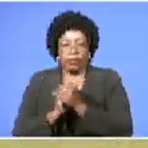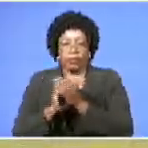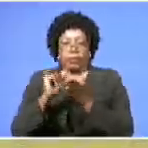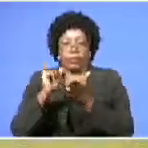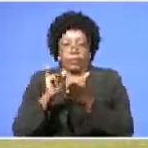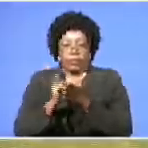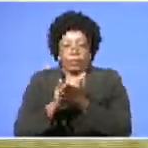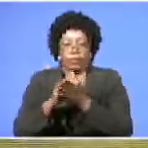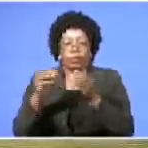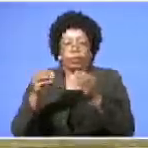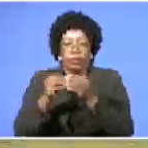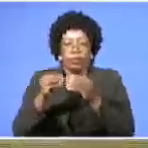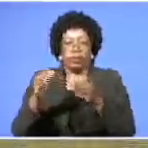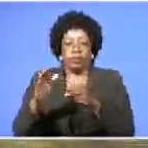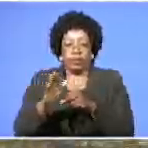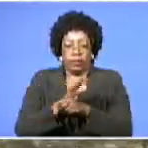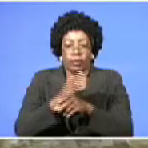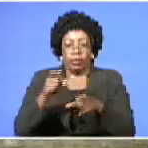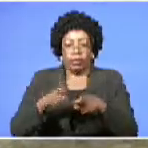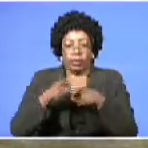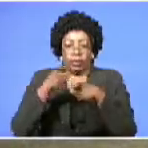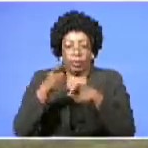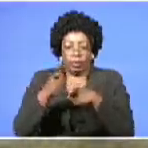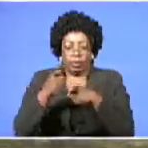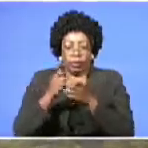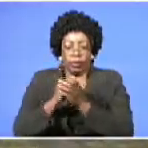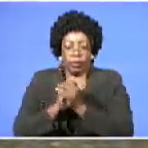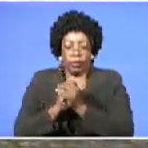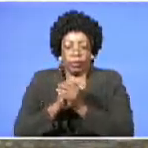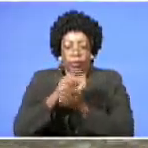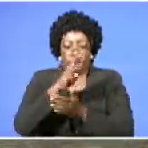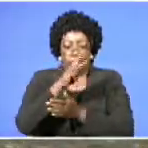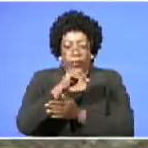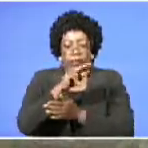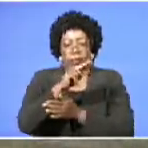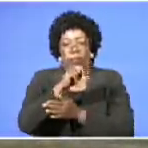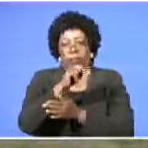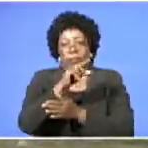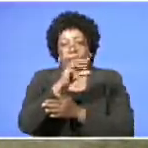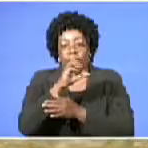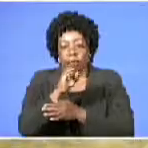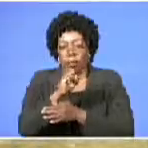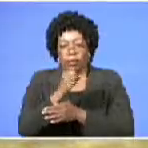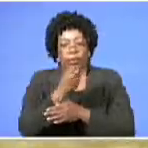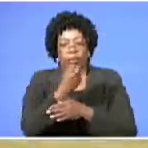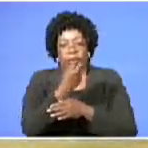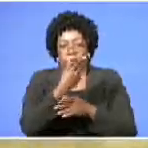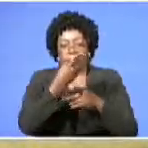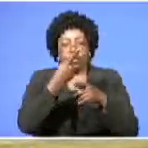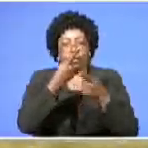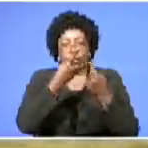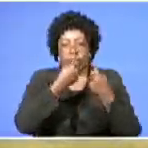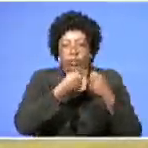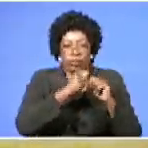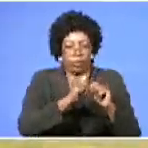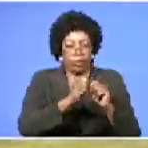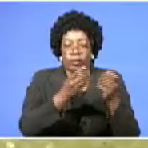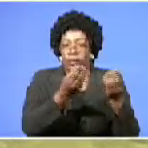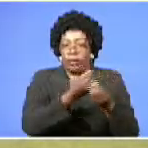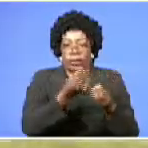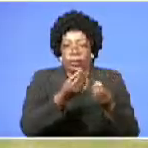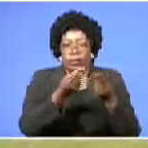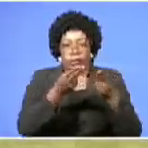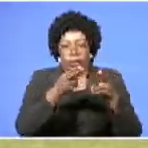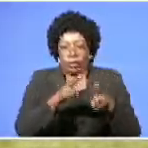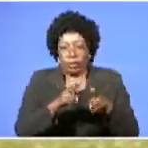was more than enough against a Mingos side which had at least a dozen shots on goal and couldn't connect. UB falls 2-0, and they're the